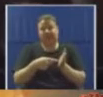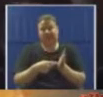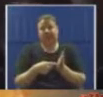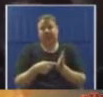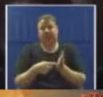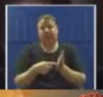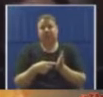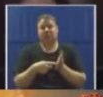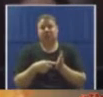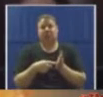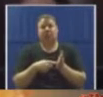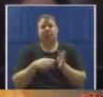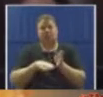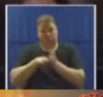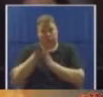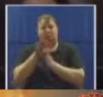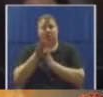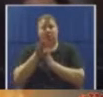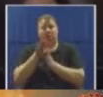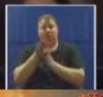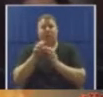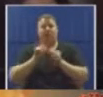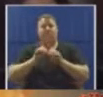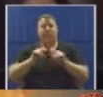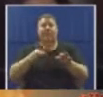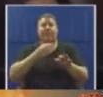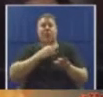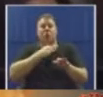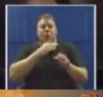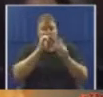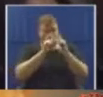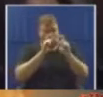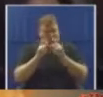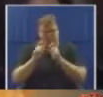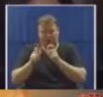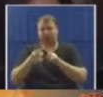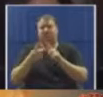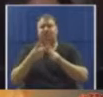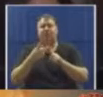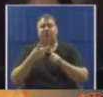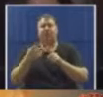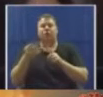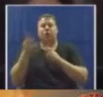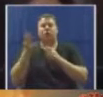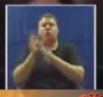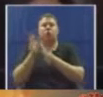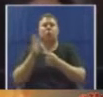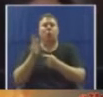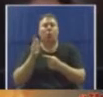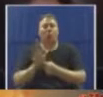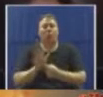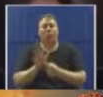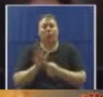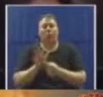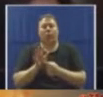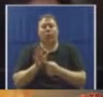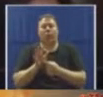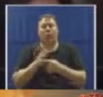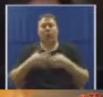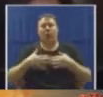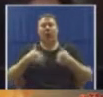enhance surveillance of pandemic risk and alerts, ensure uninterrupted